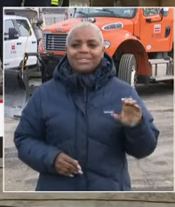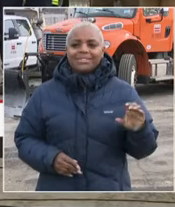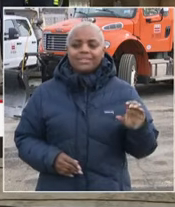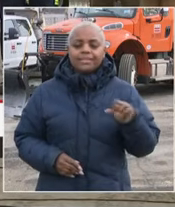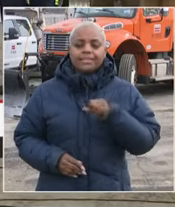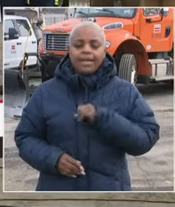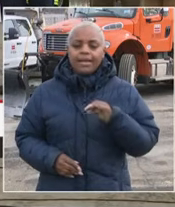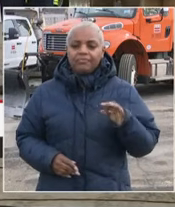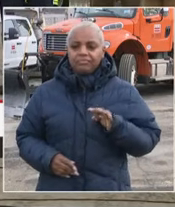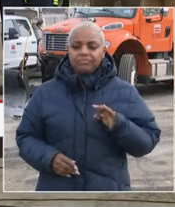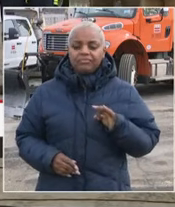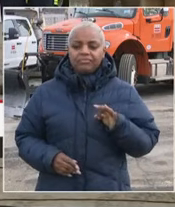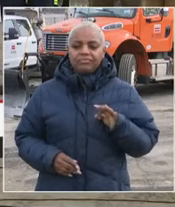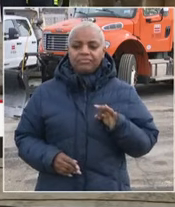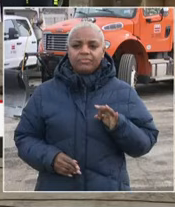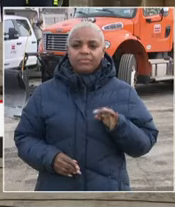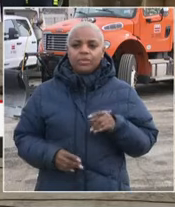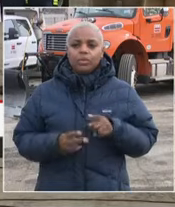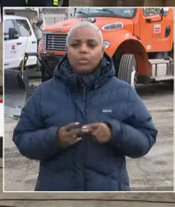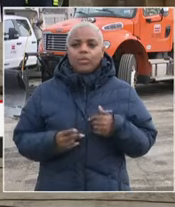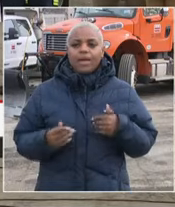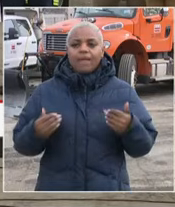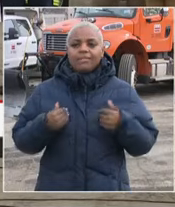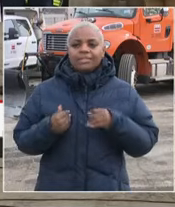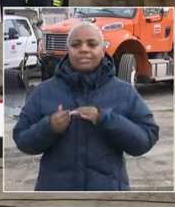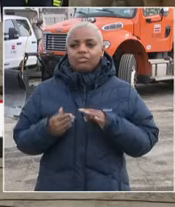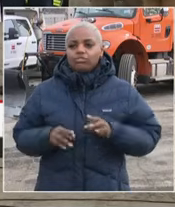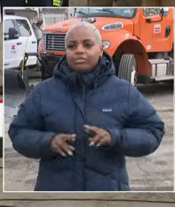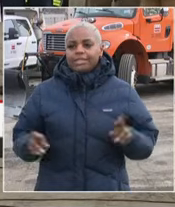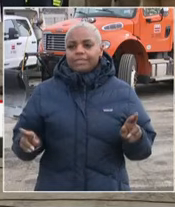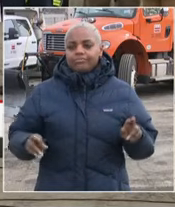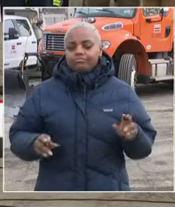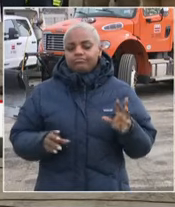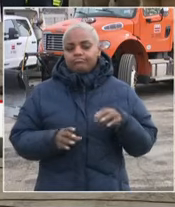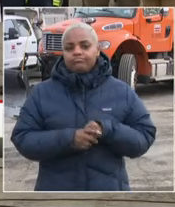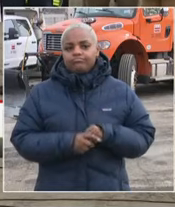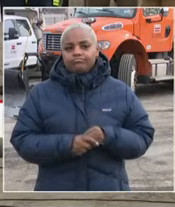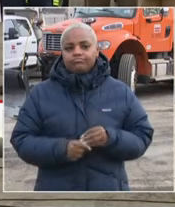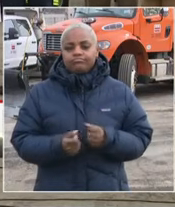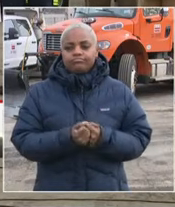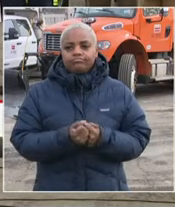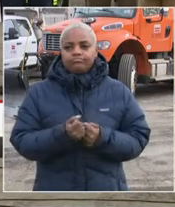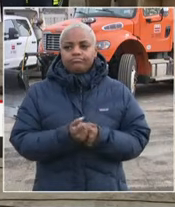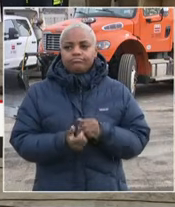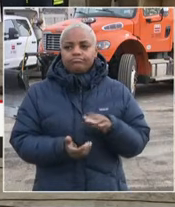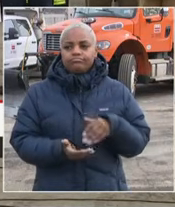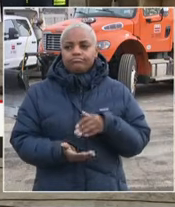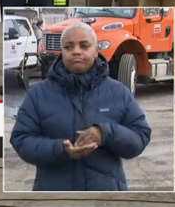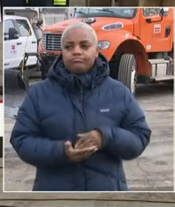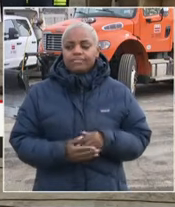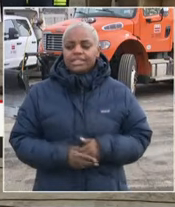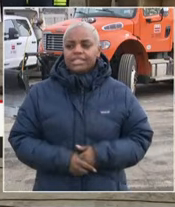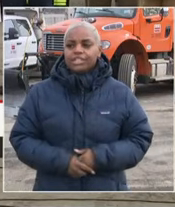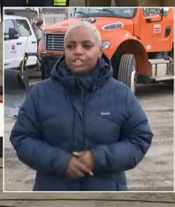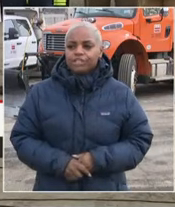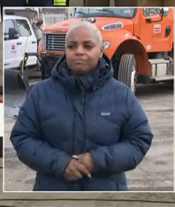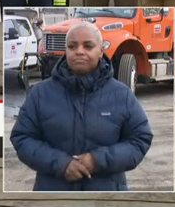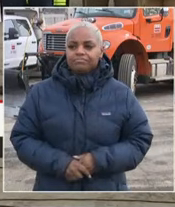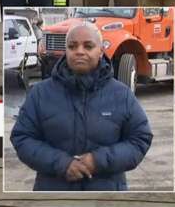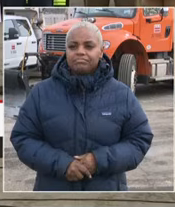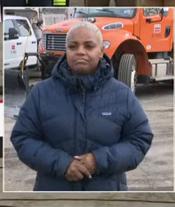already positioned to be in those centers. Our DPW staff and DDOT